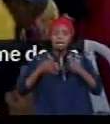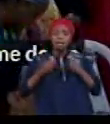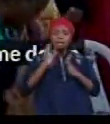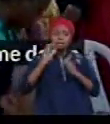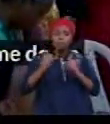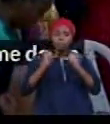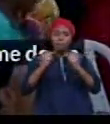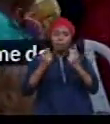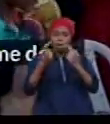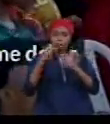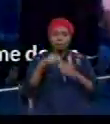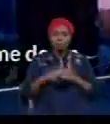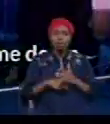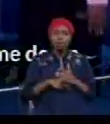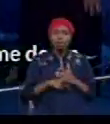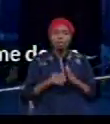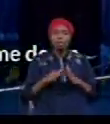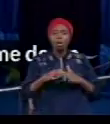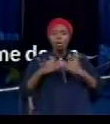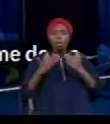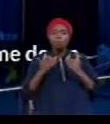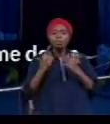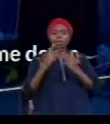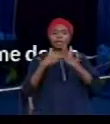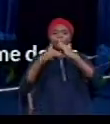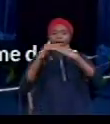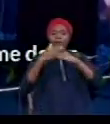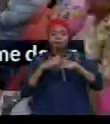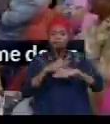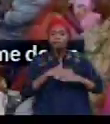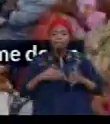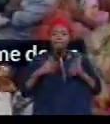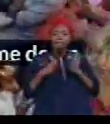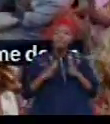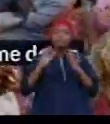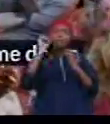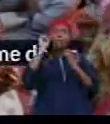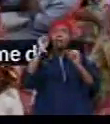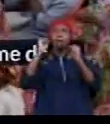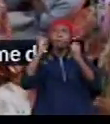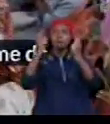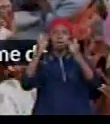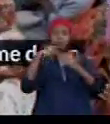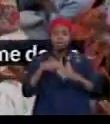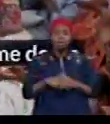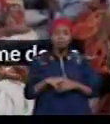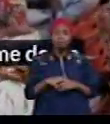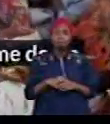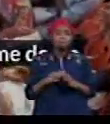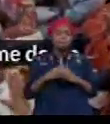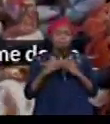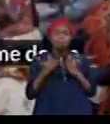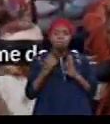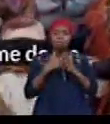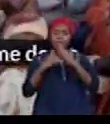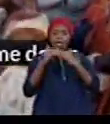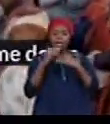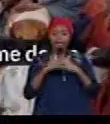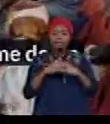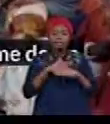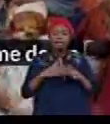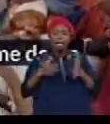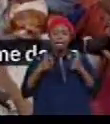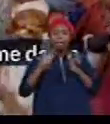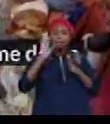heavens. Open thy heavens. Open thy heavens. Open thy heavens. Open